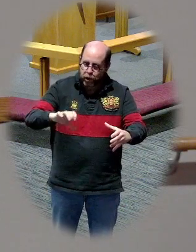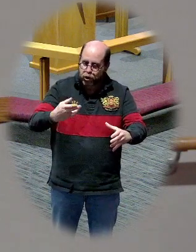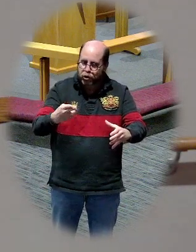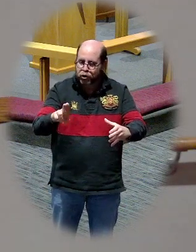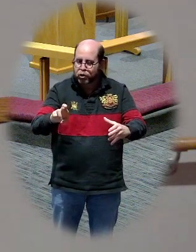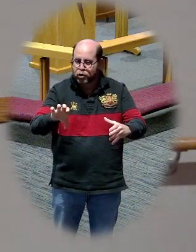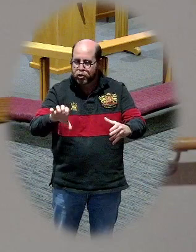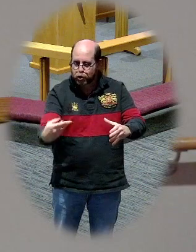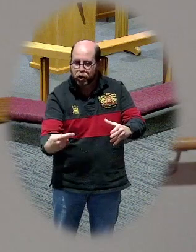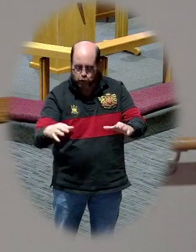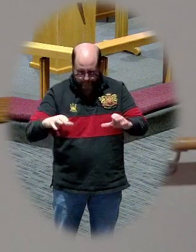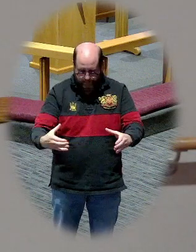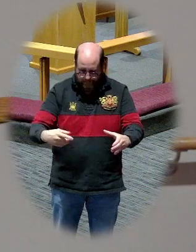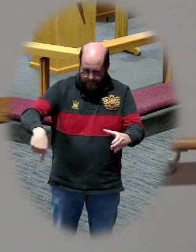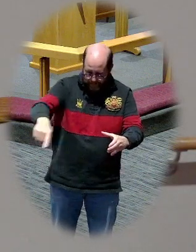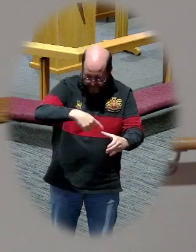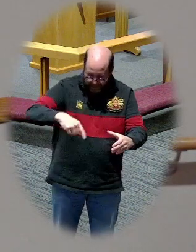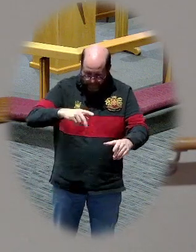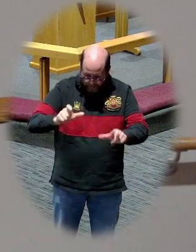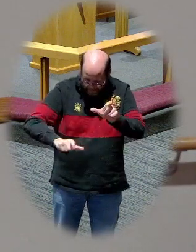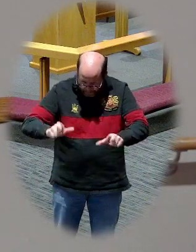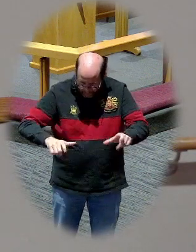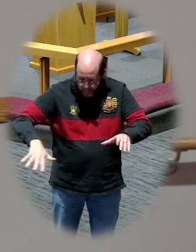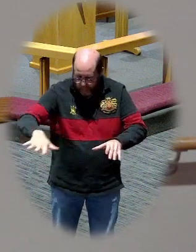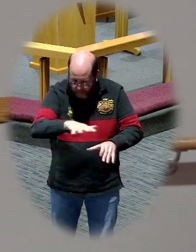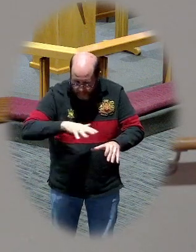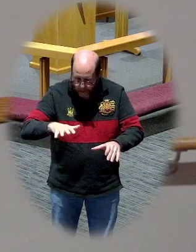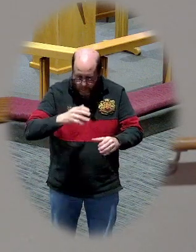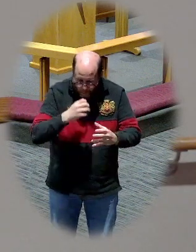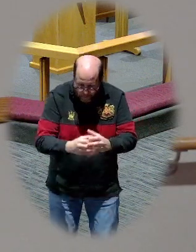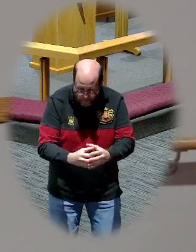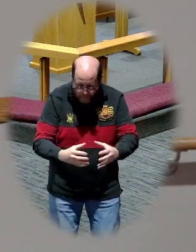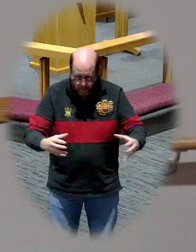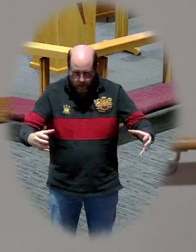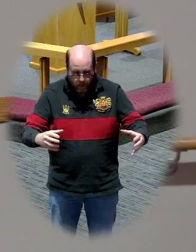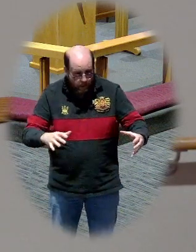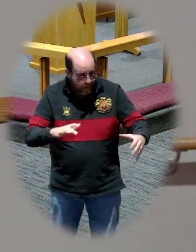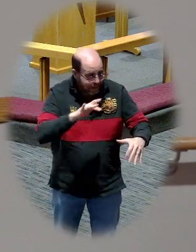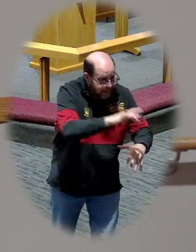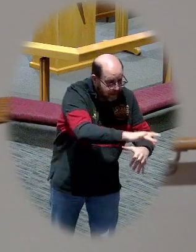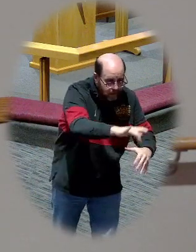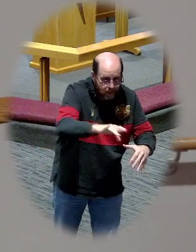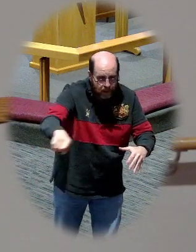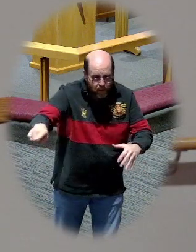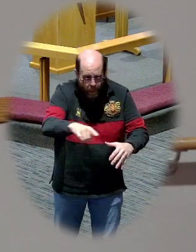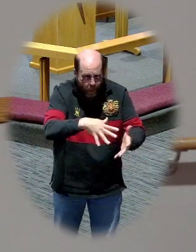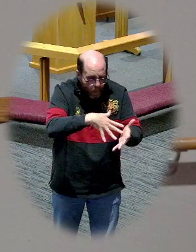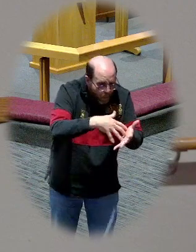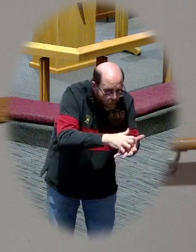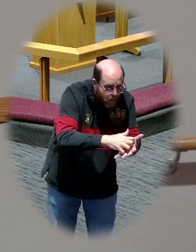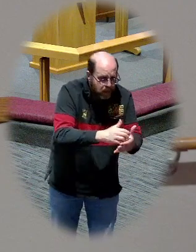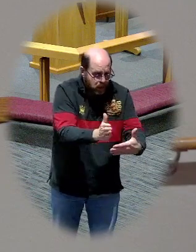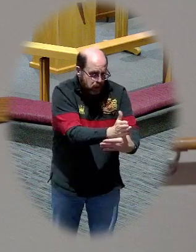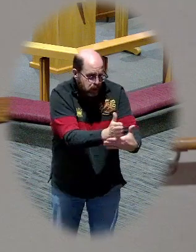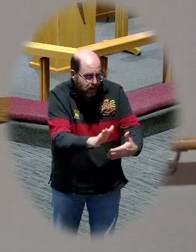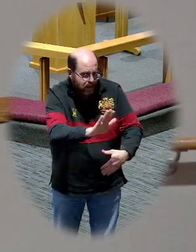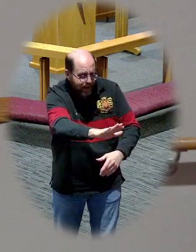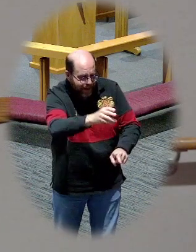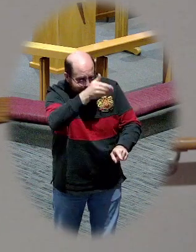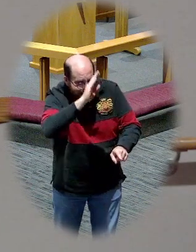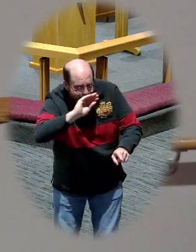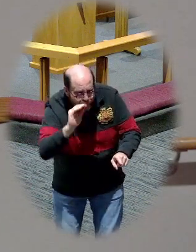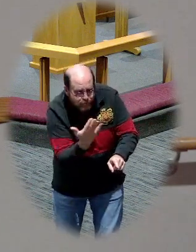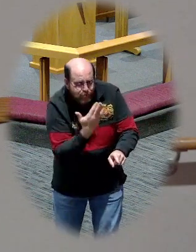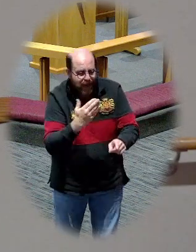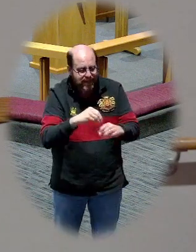operate in unity, that it would grow and reach those who are weak and share with them God's grace in